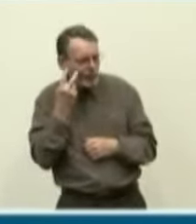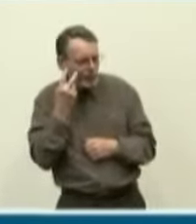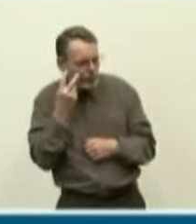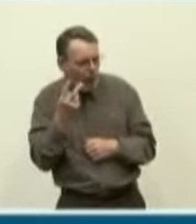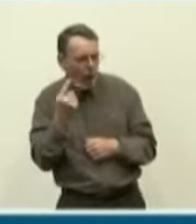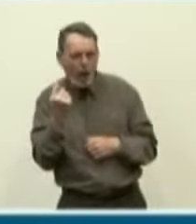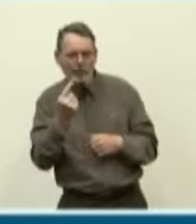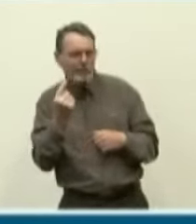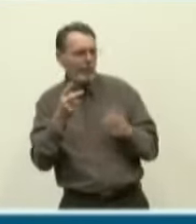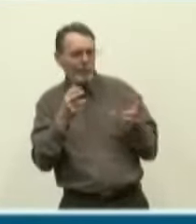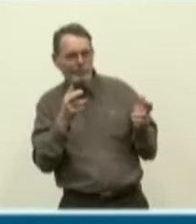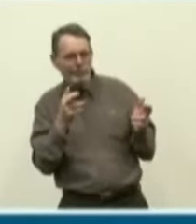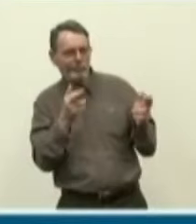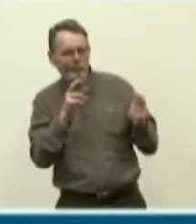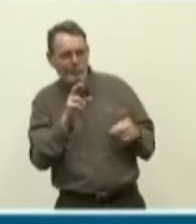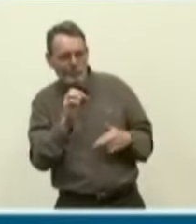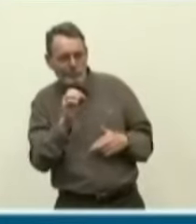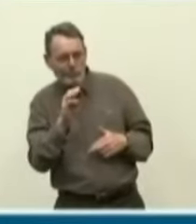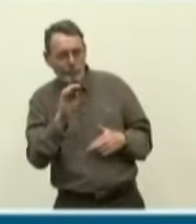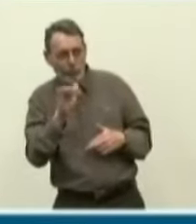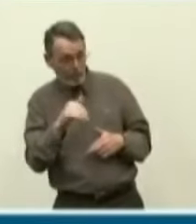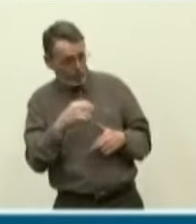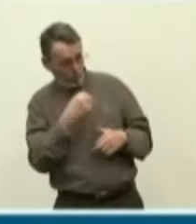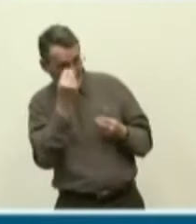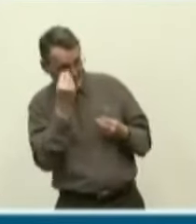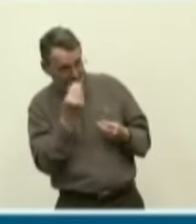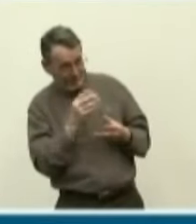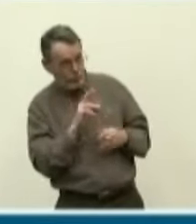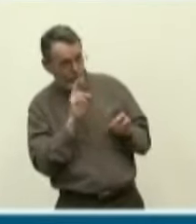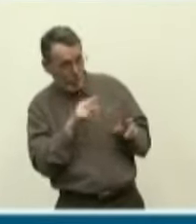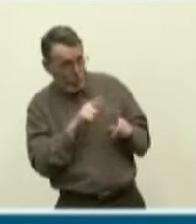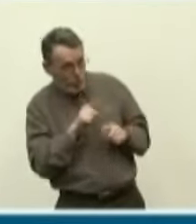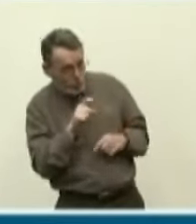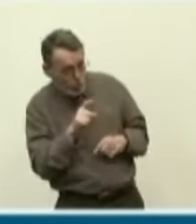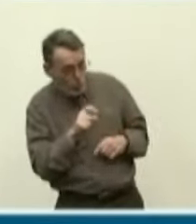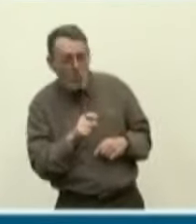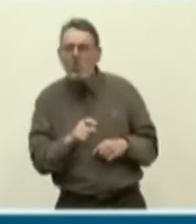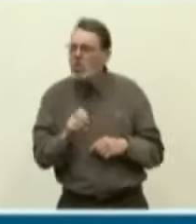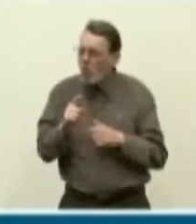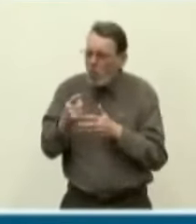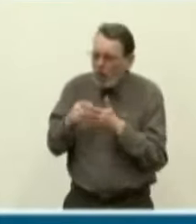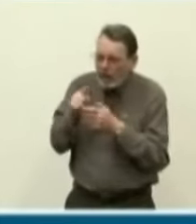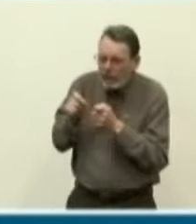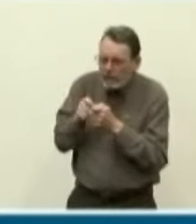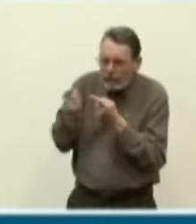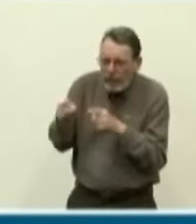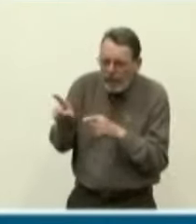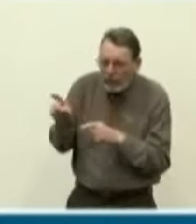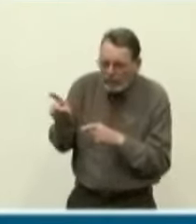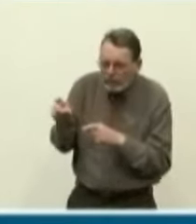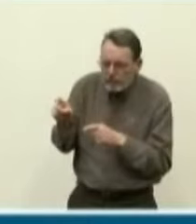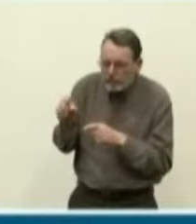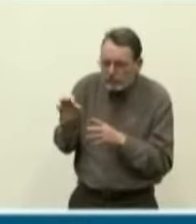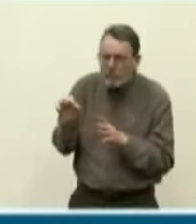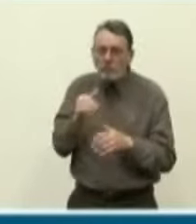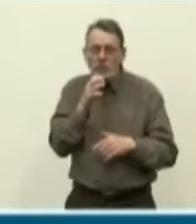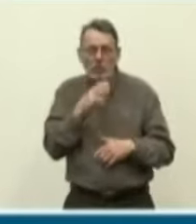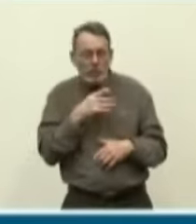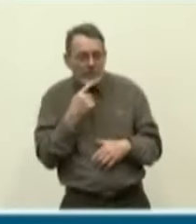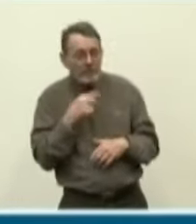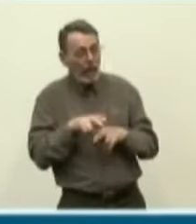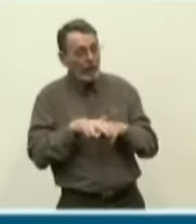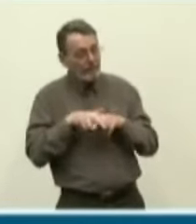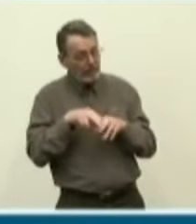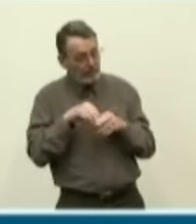robbery happen. Do I report that via you? So why don't you tell me exactly what happened? I'm sitting in